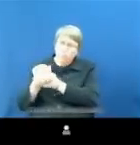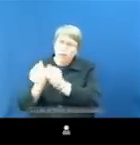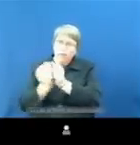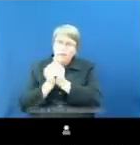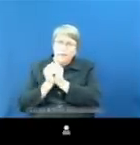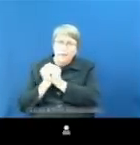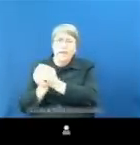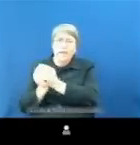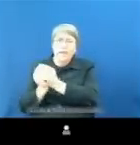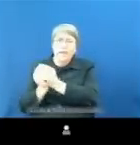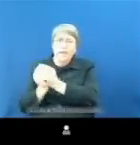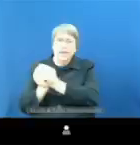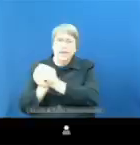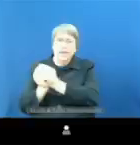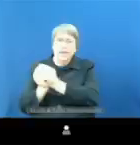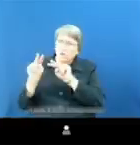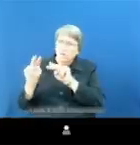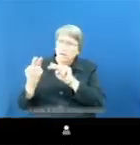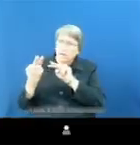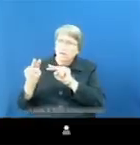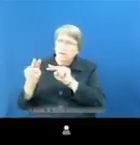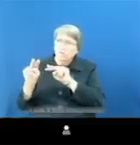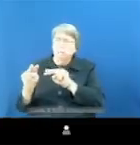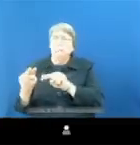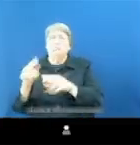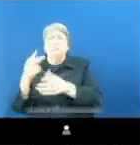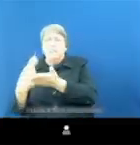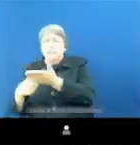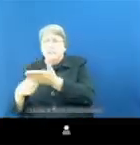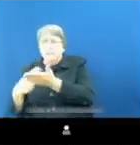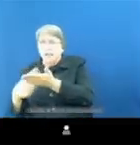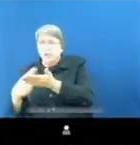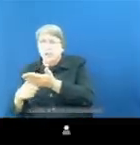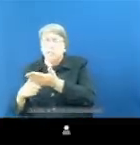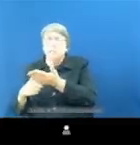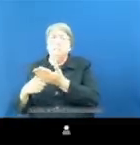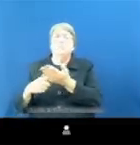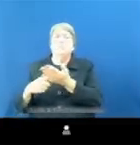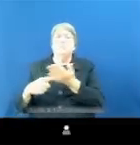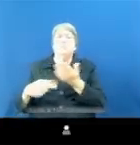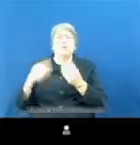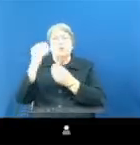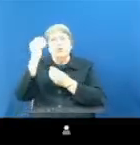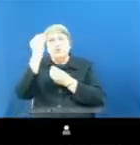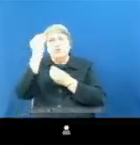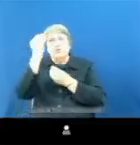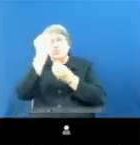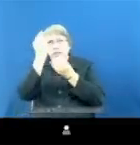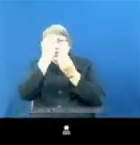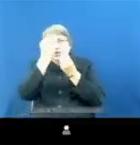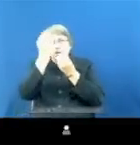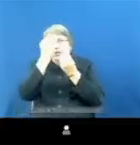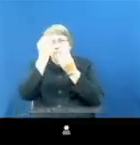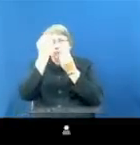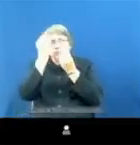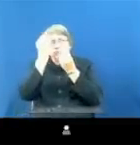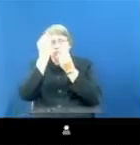undertaking observation and supervision discussions, deepening critical thinking and reflection,